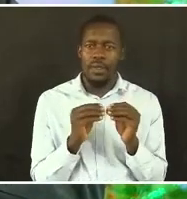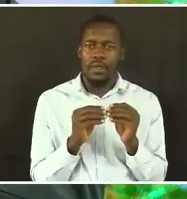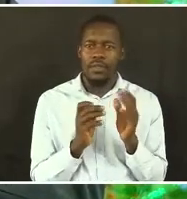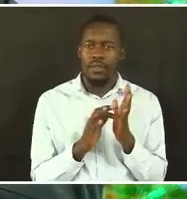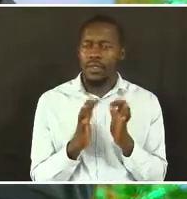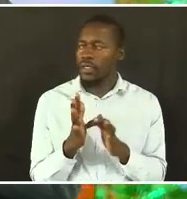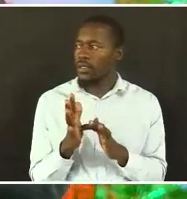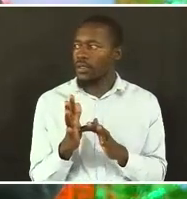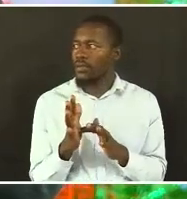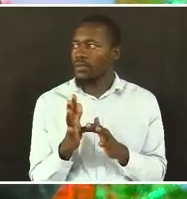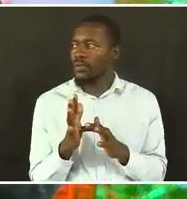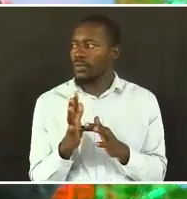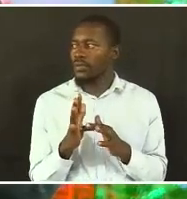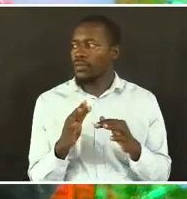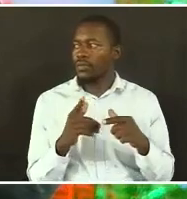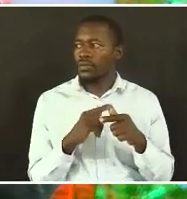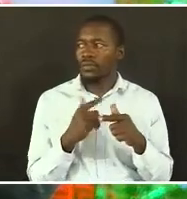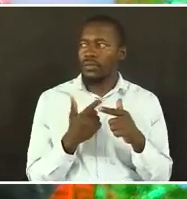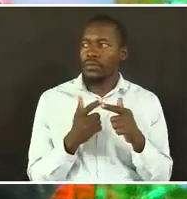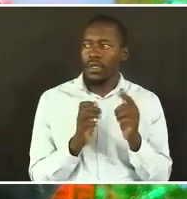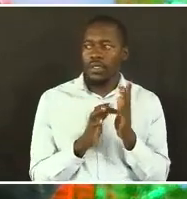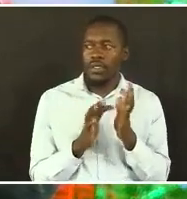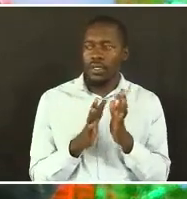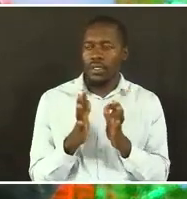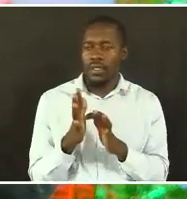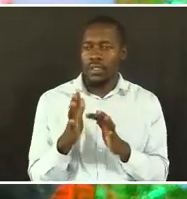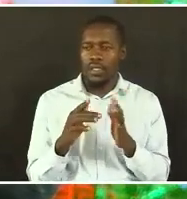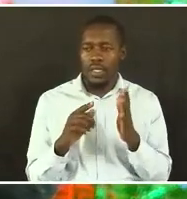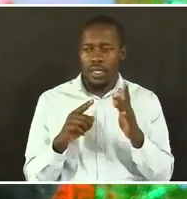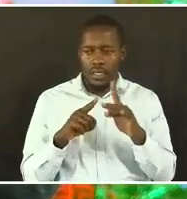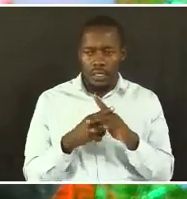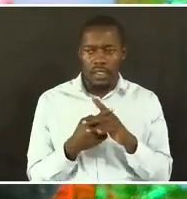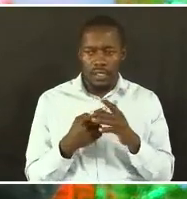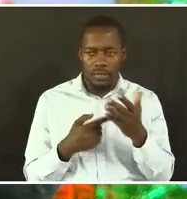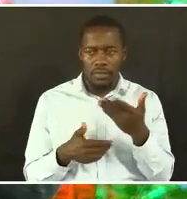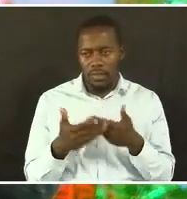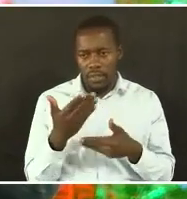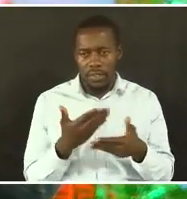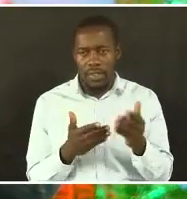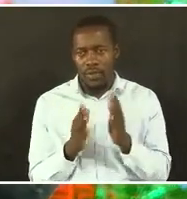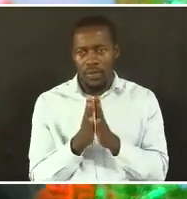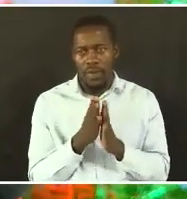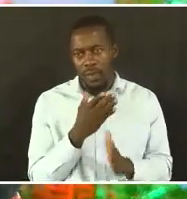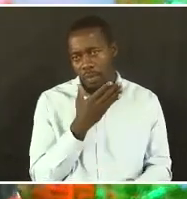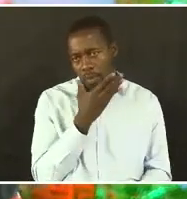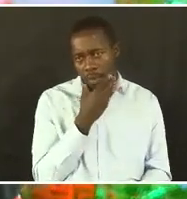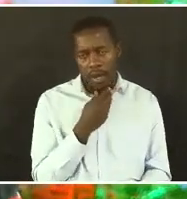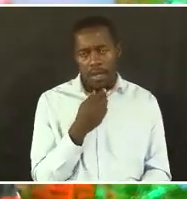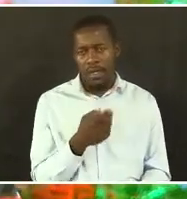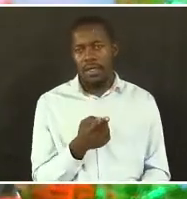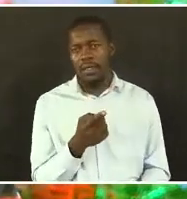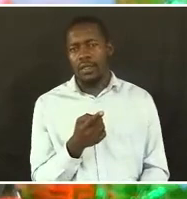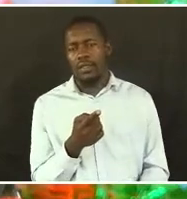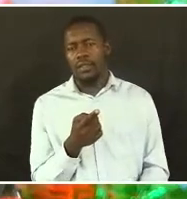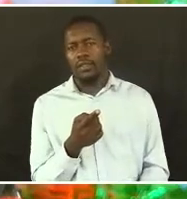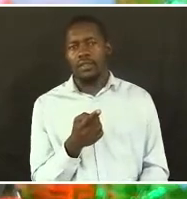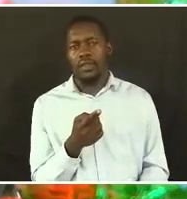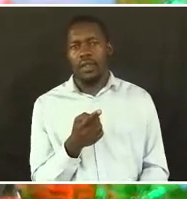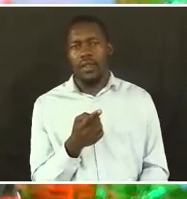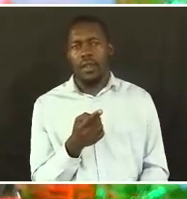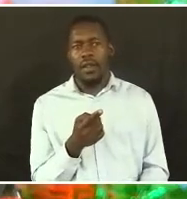Then Jesus doesn't even talk to the man. Doesn't even tell the man that, you know, have you checked the sanctuary